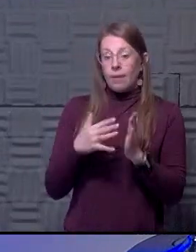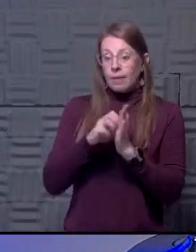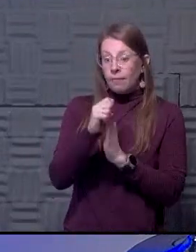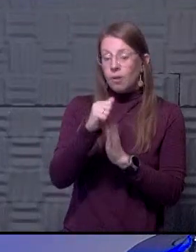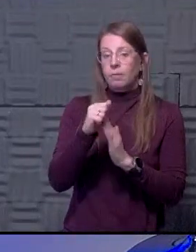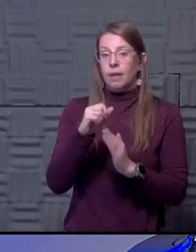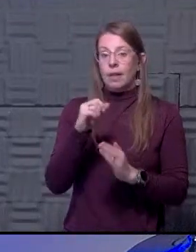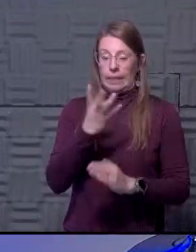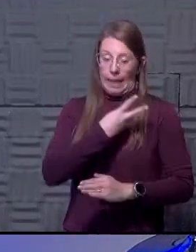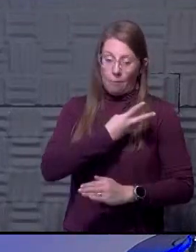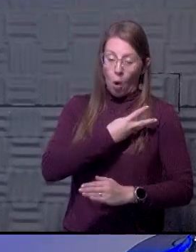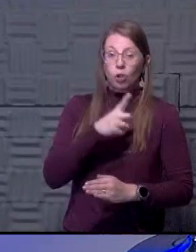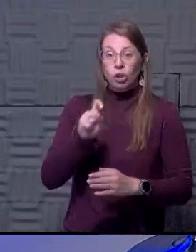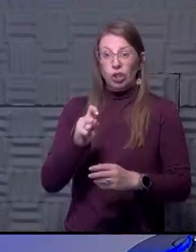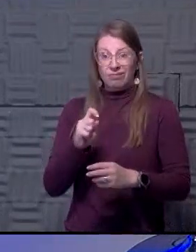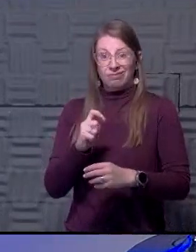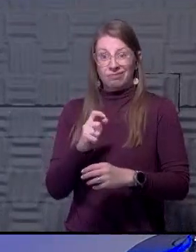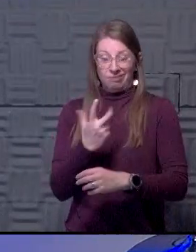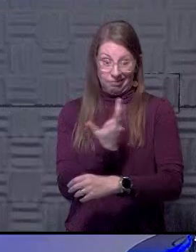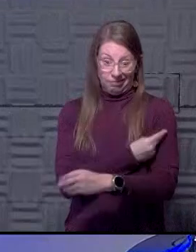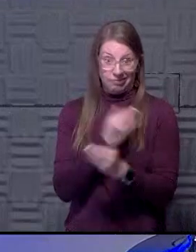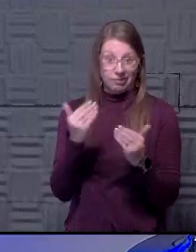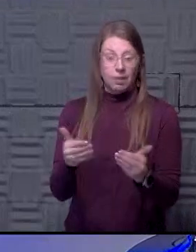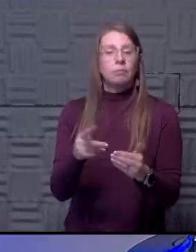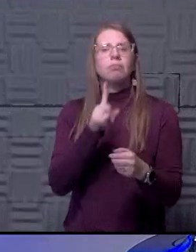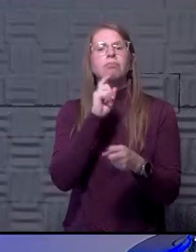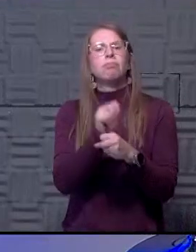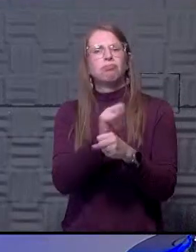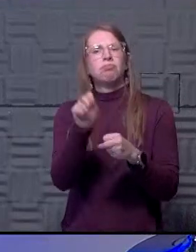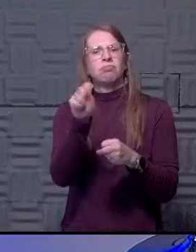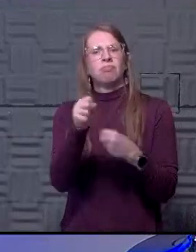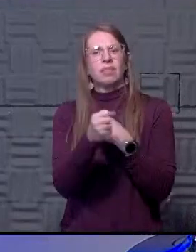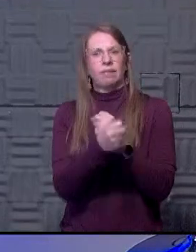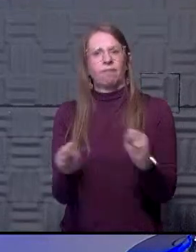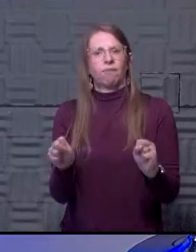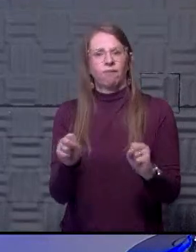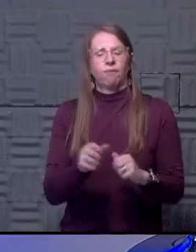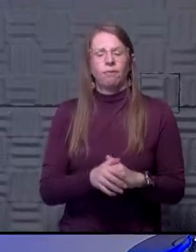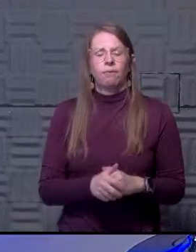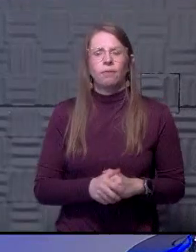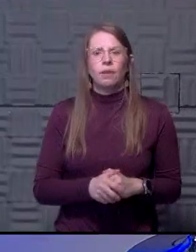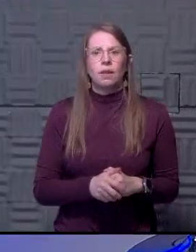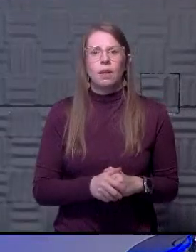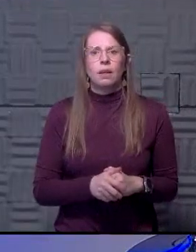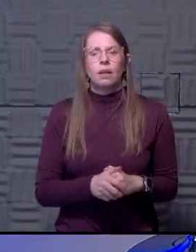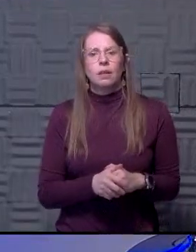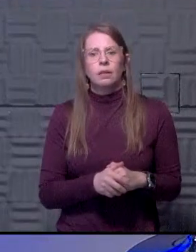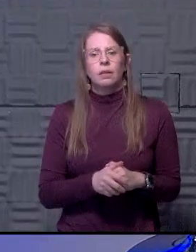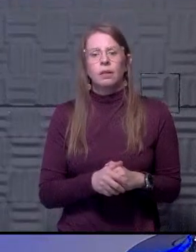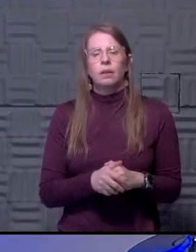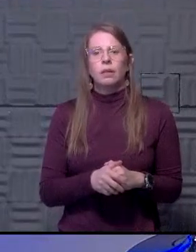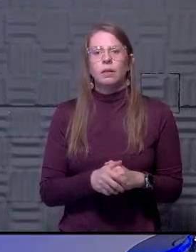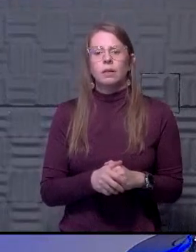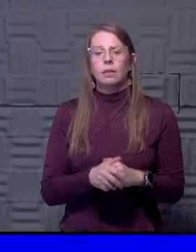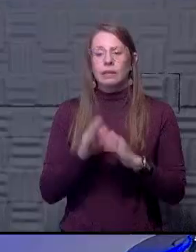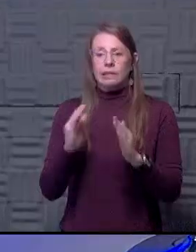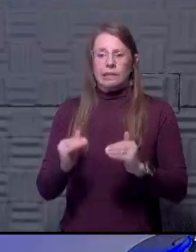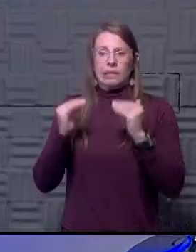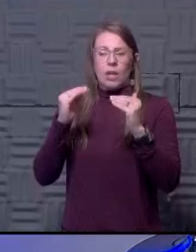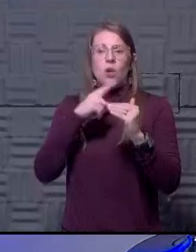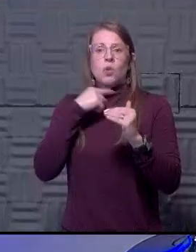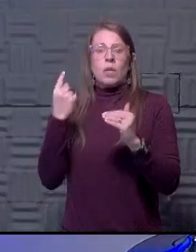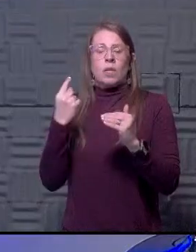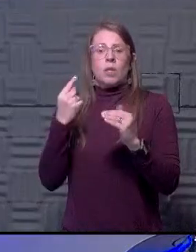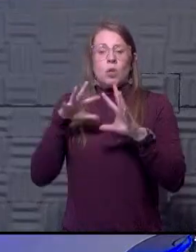I'm on chemotherapy. Should I get it? You know, absolutely it's safe. You know, they will probably be in those higher risk groups when